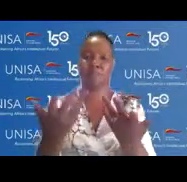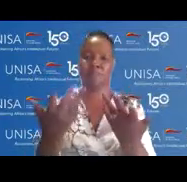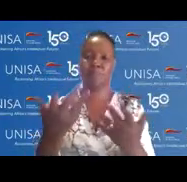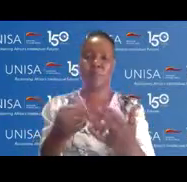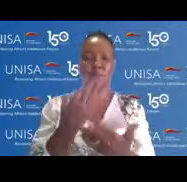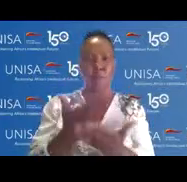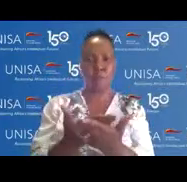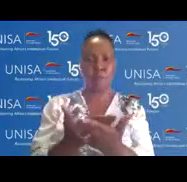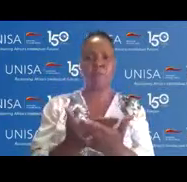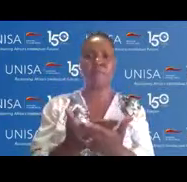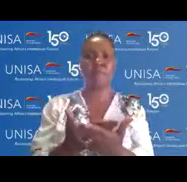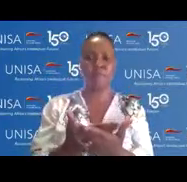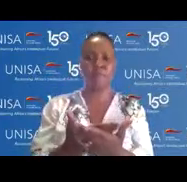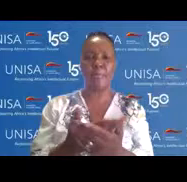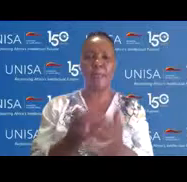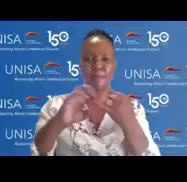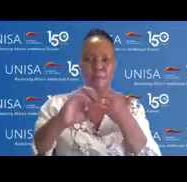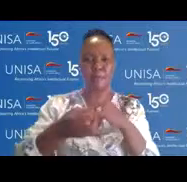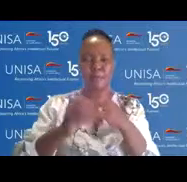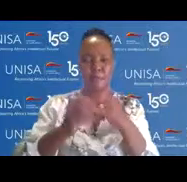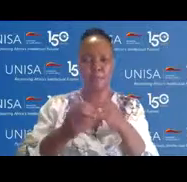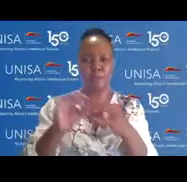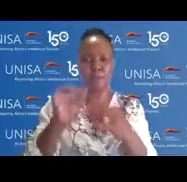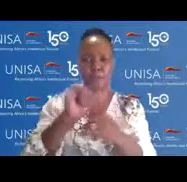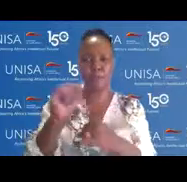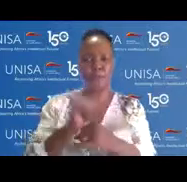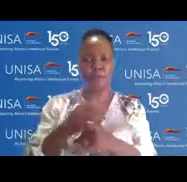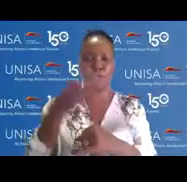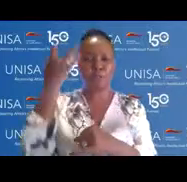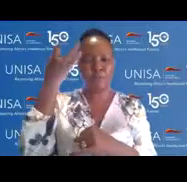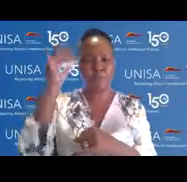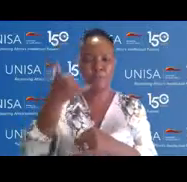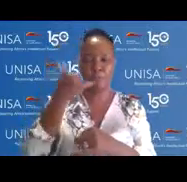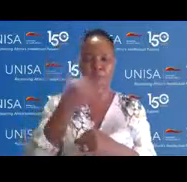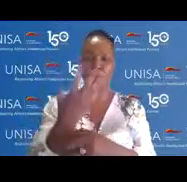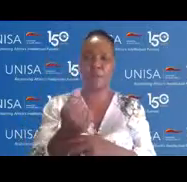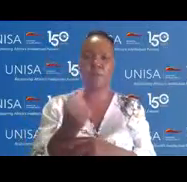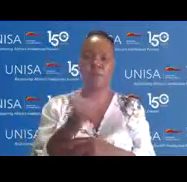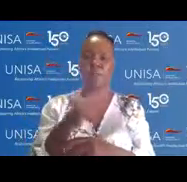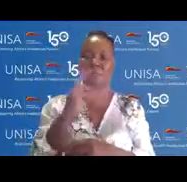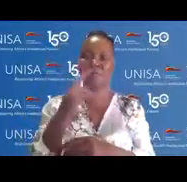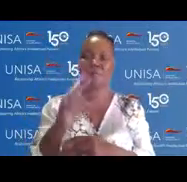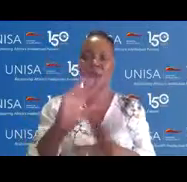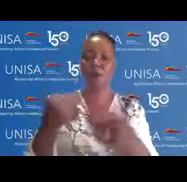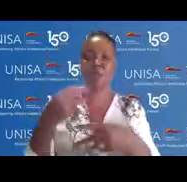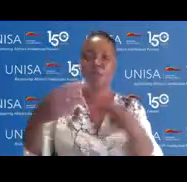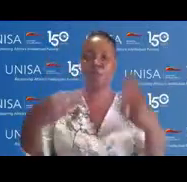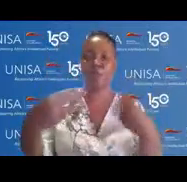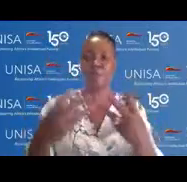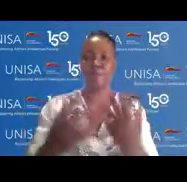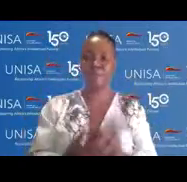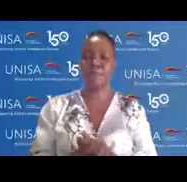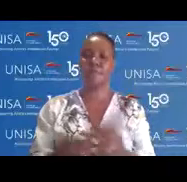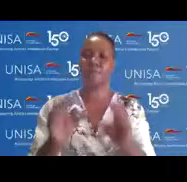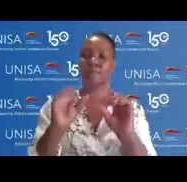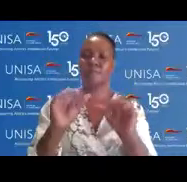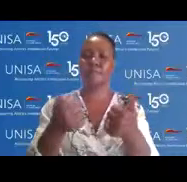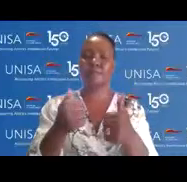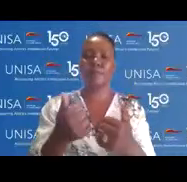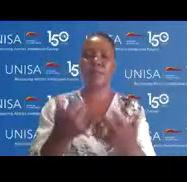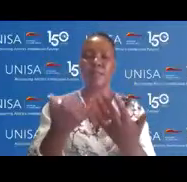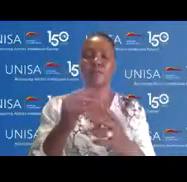Just have to try it out with the device you've got and see how it works on that device. Sorry. Okay, so that was a good question